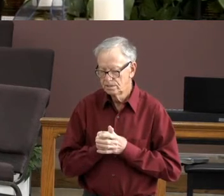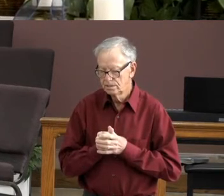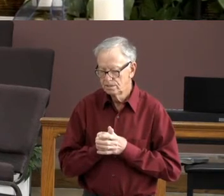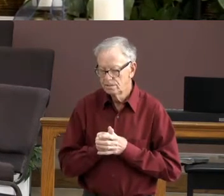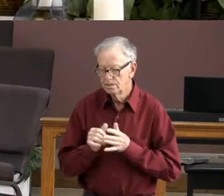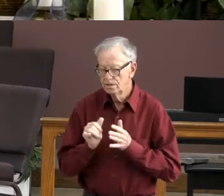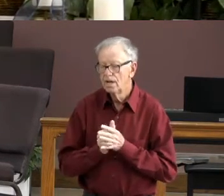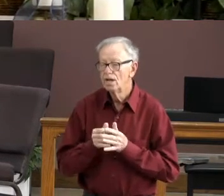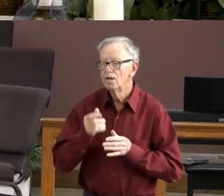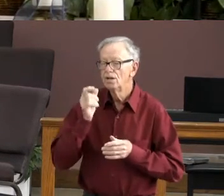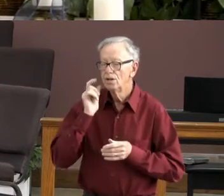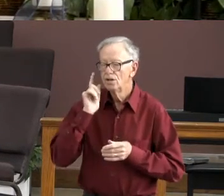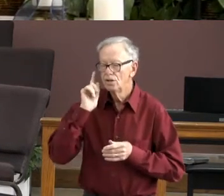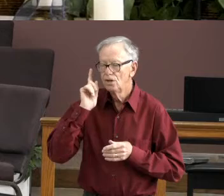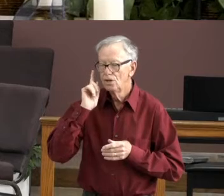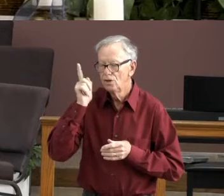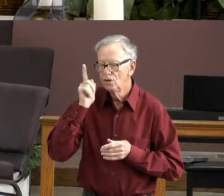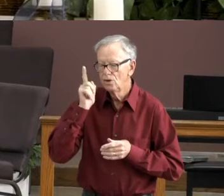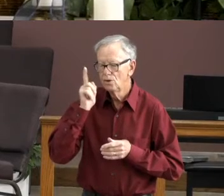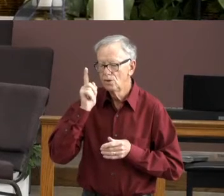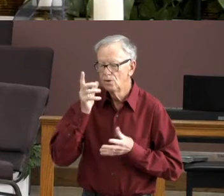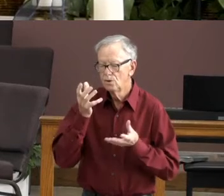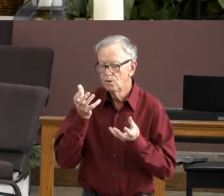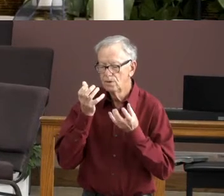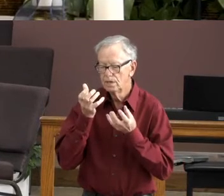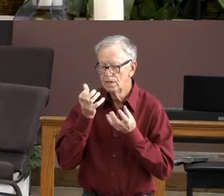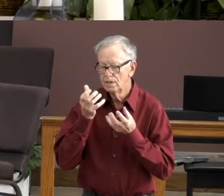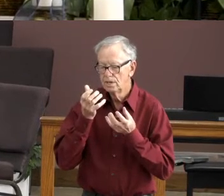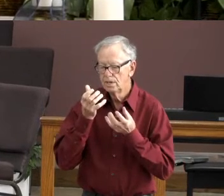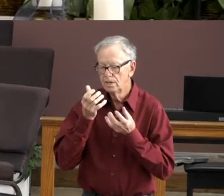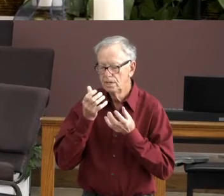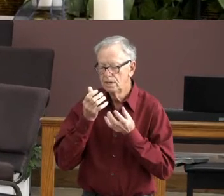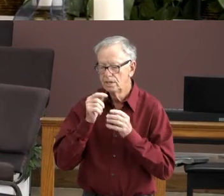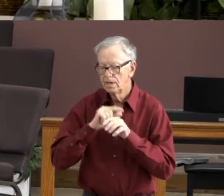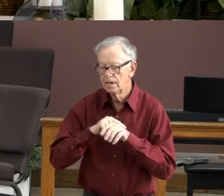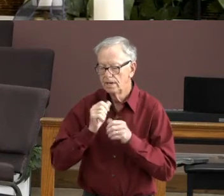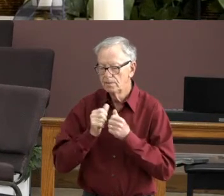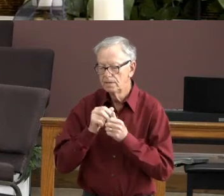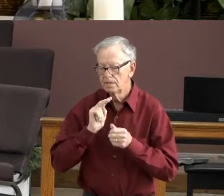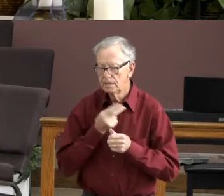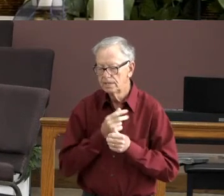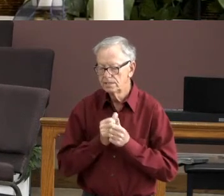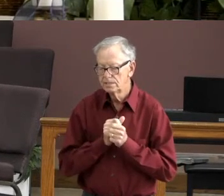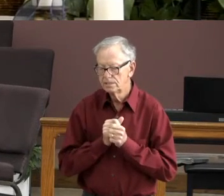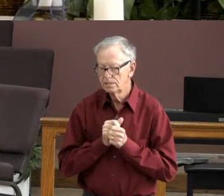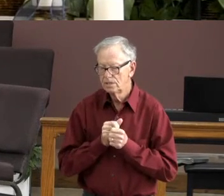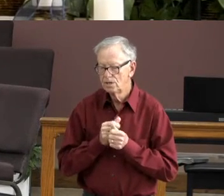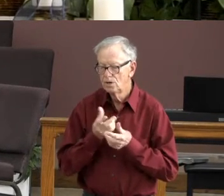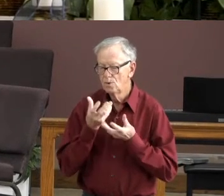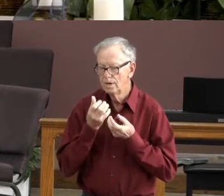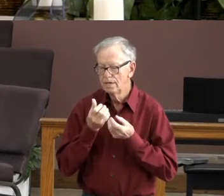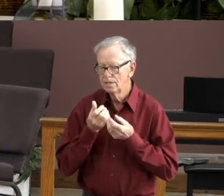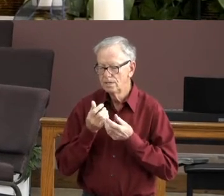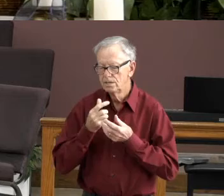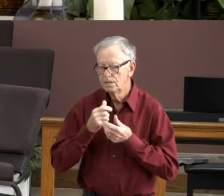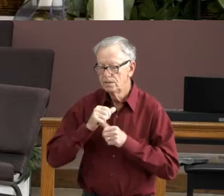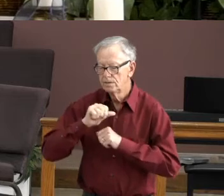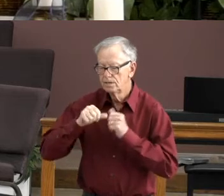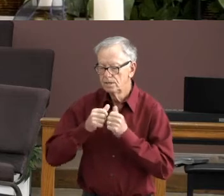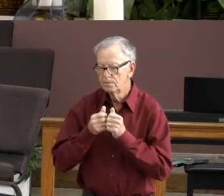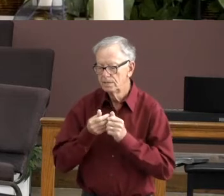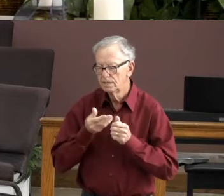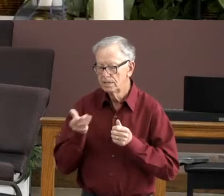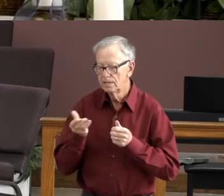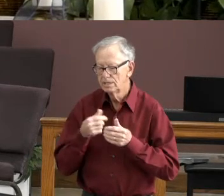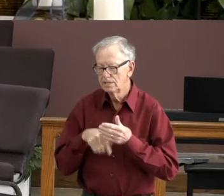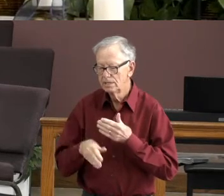that you desire time with us, that you want to interact with us here this